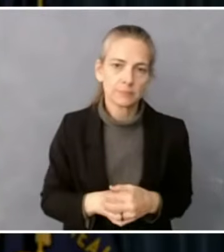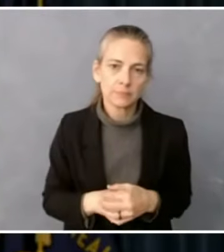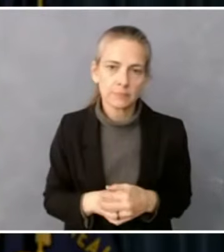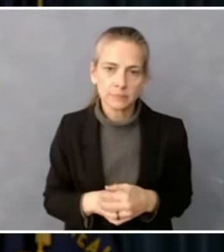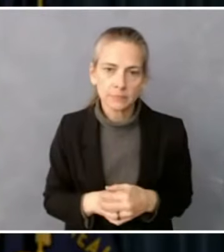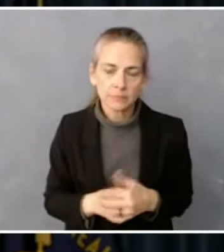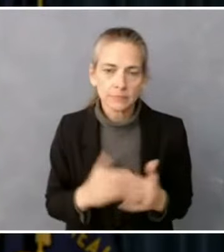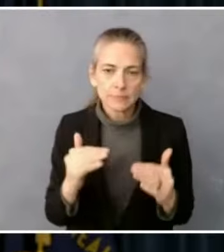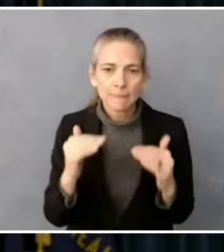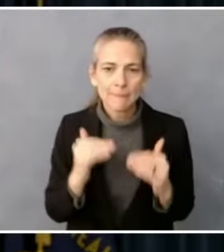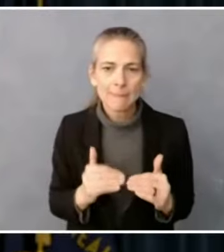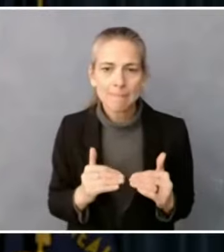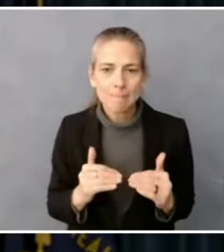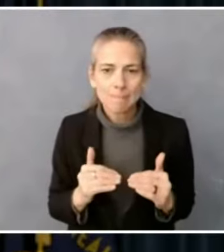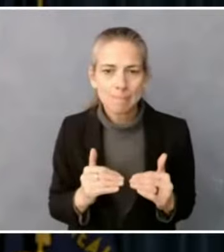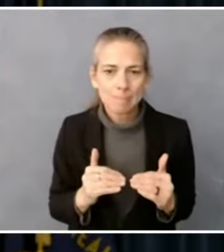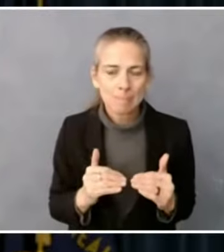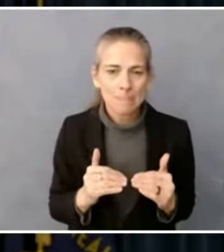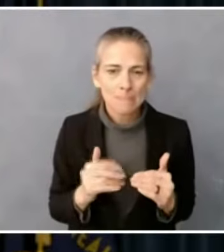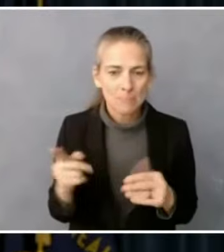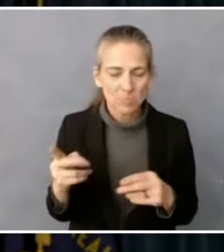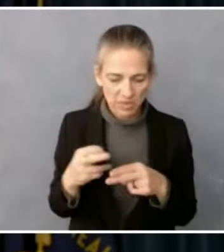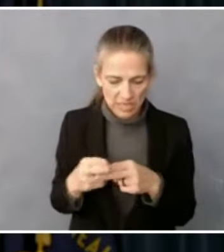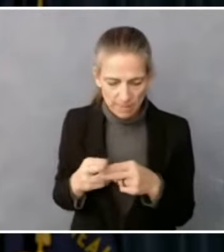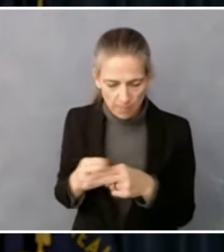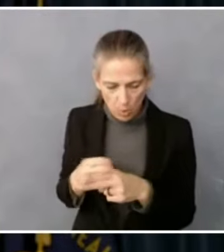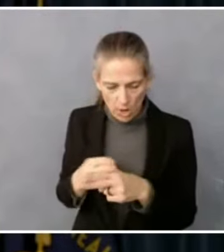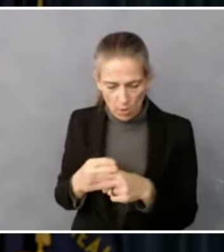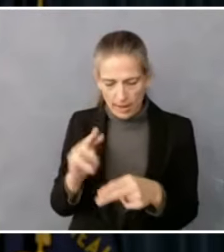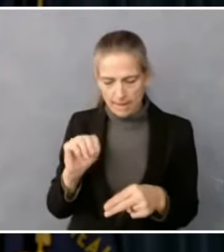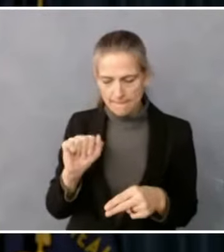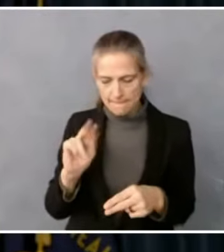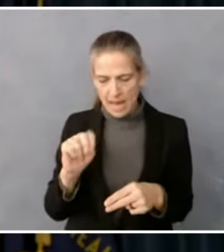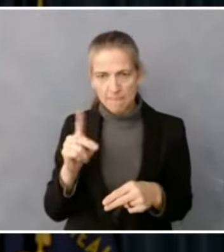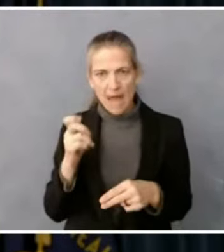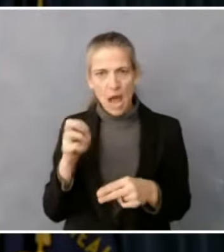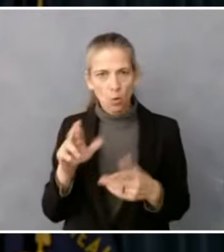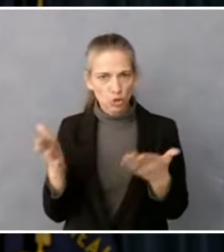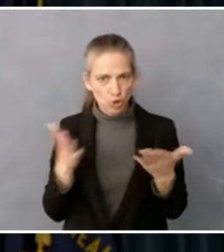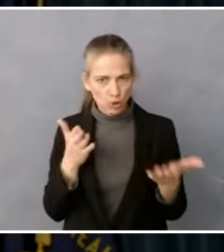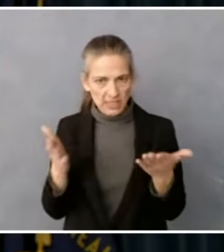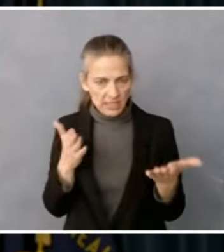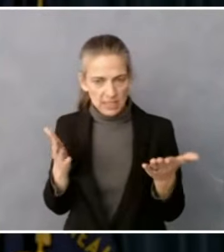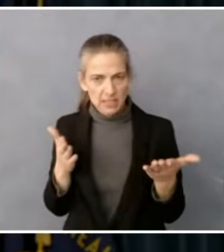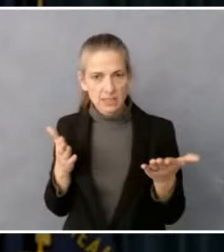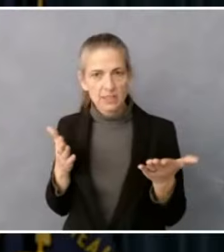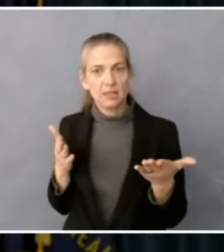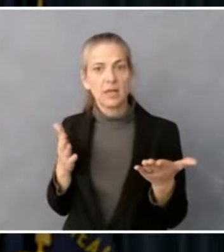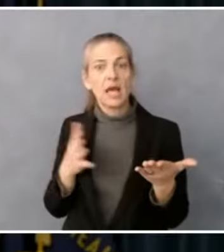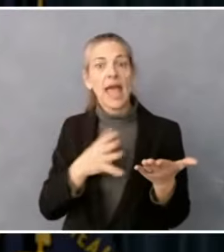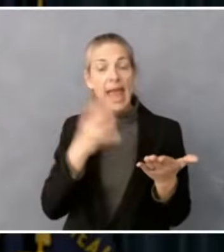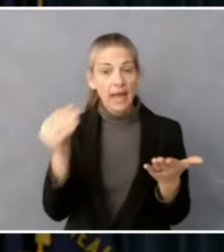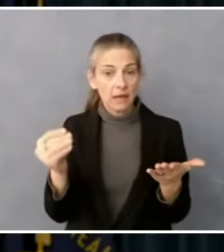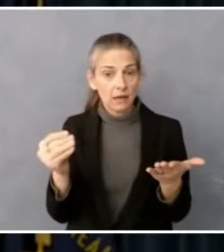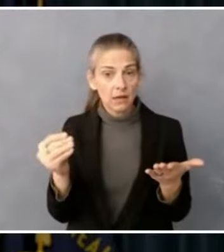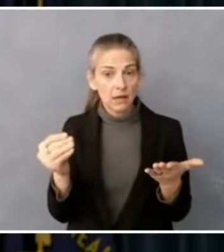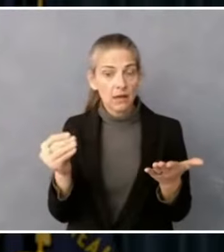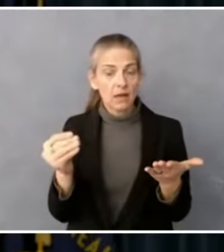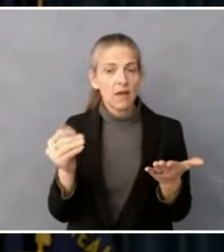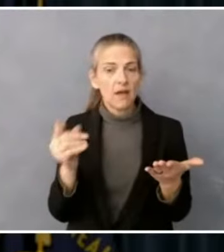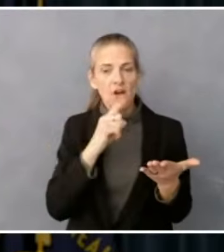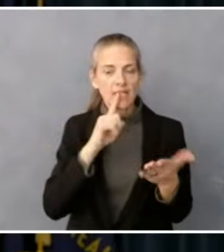see. They had comments on temporary manpower services and falsely